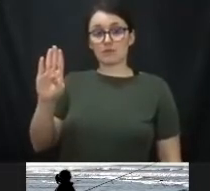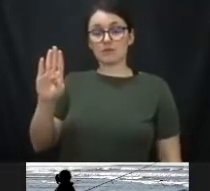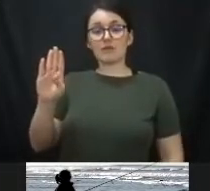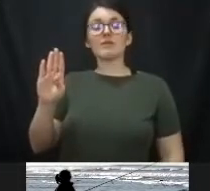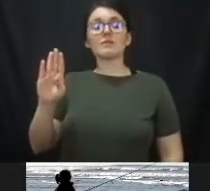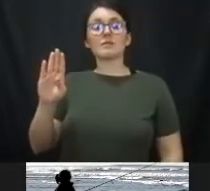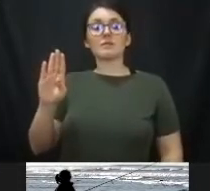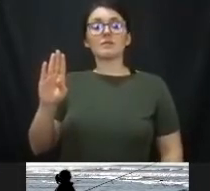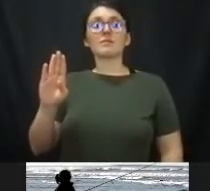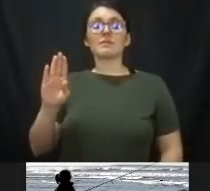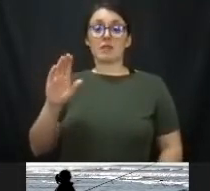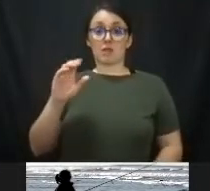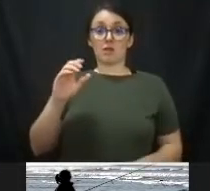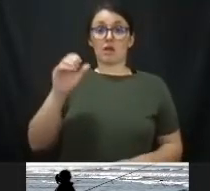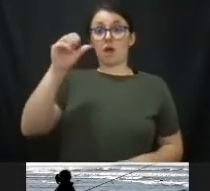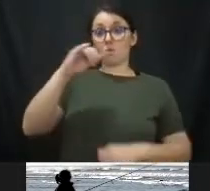decide, let's go back south.